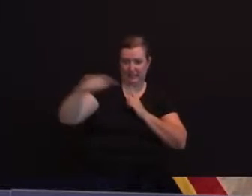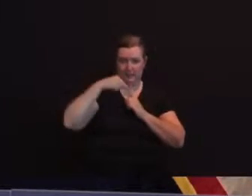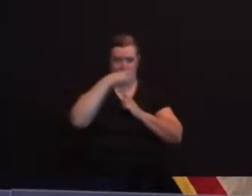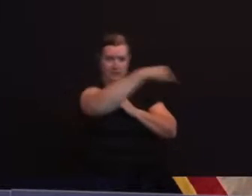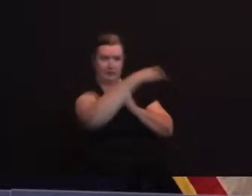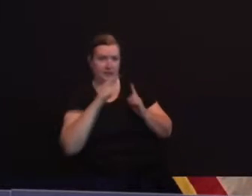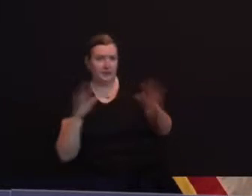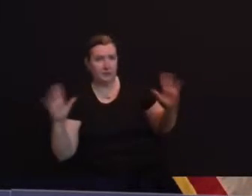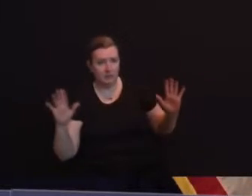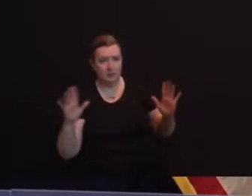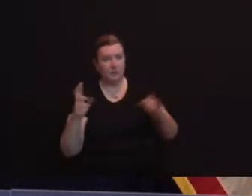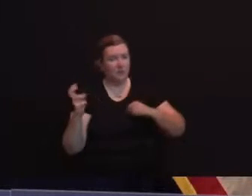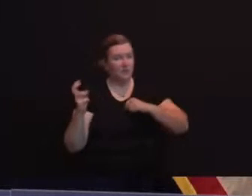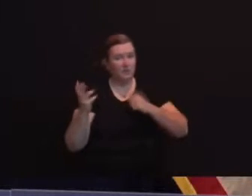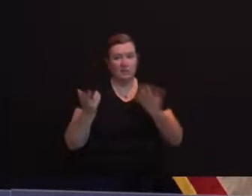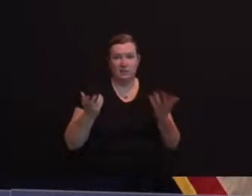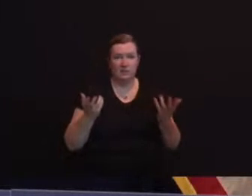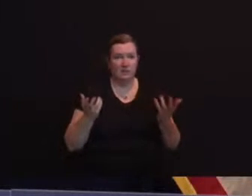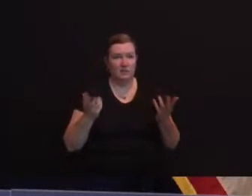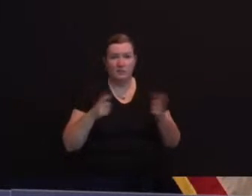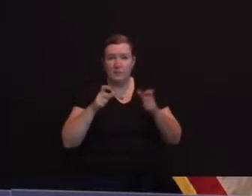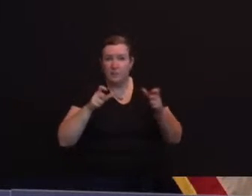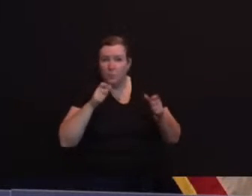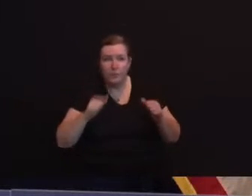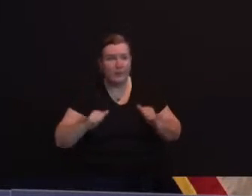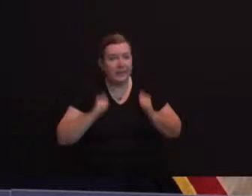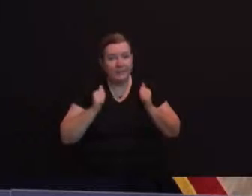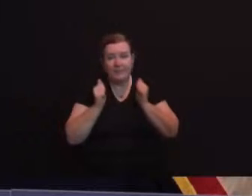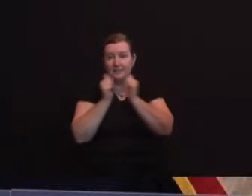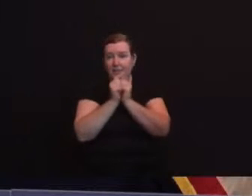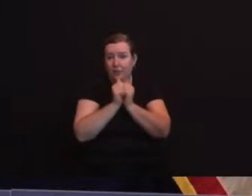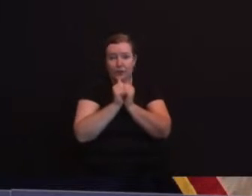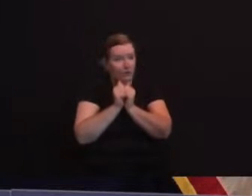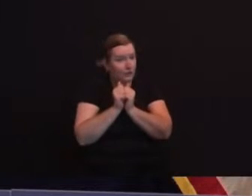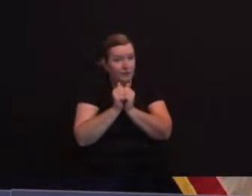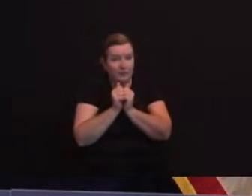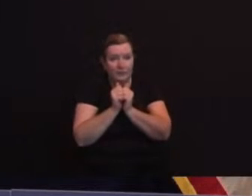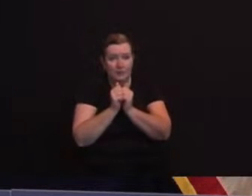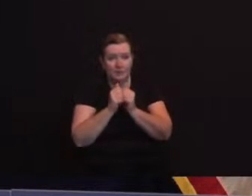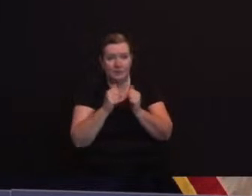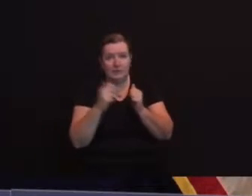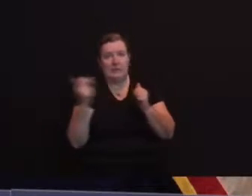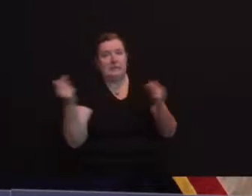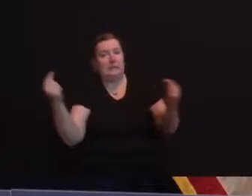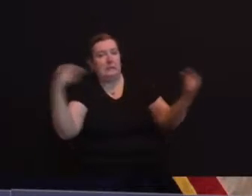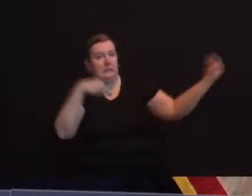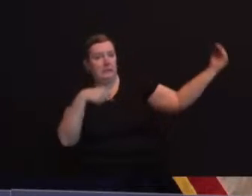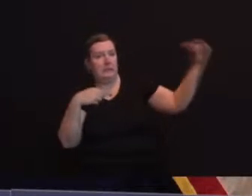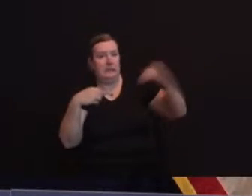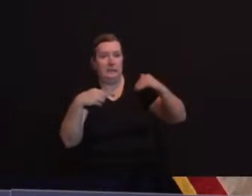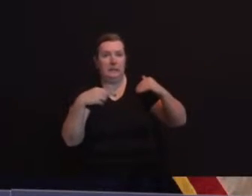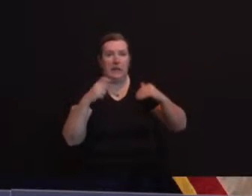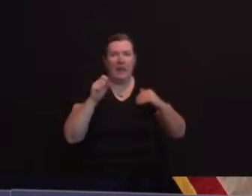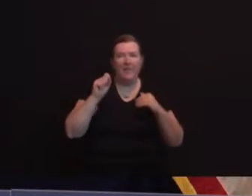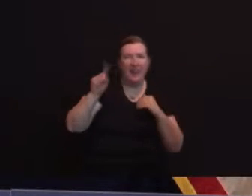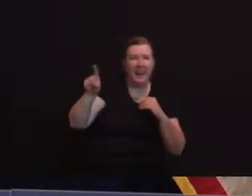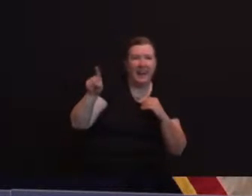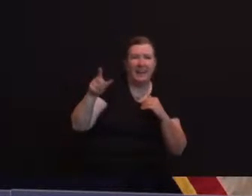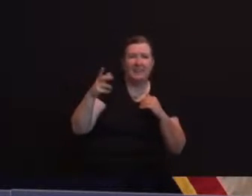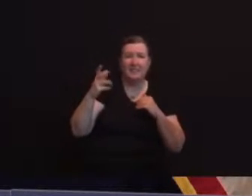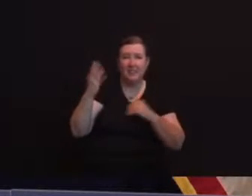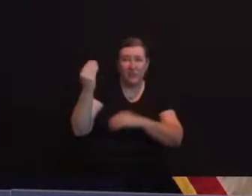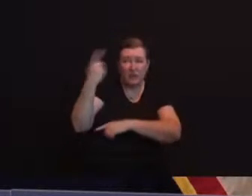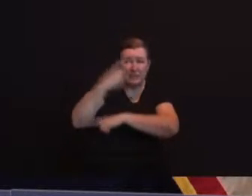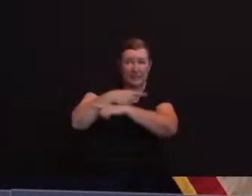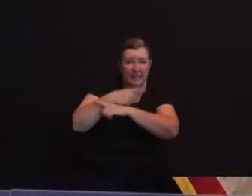people outside of their households for 14 days before the gathering. Well,